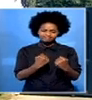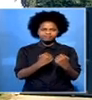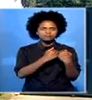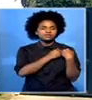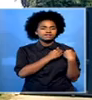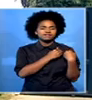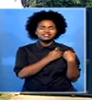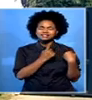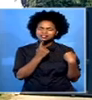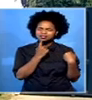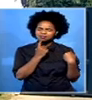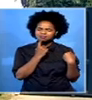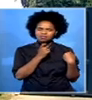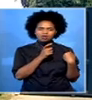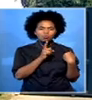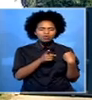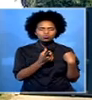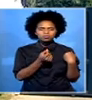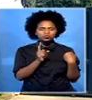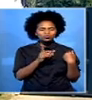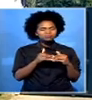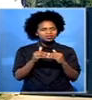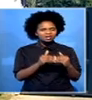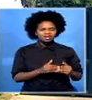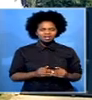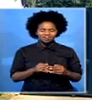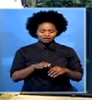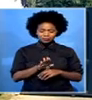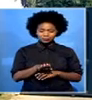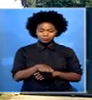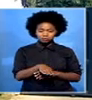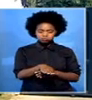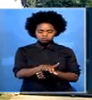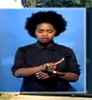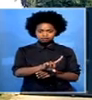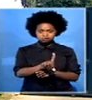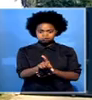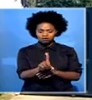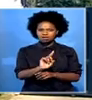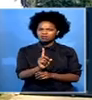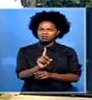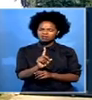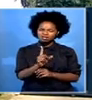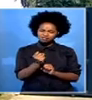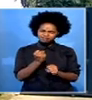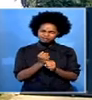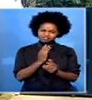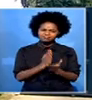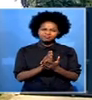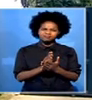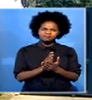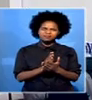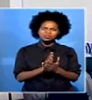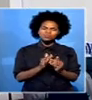And it simply underscores the need for us to rededicate ourselves to